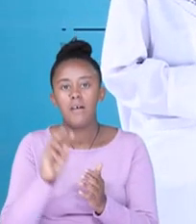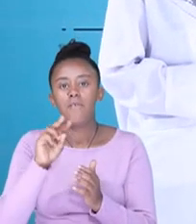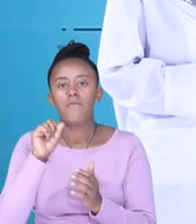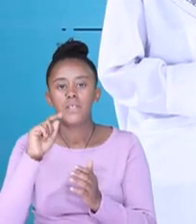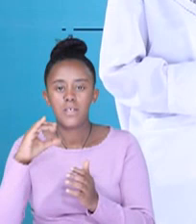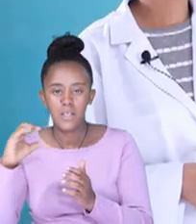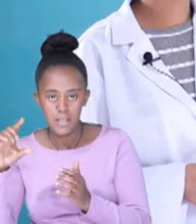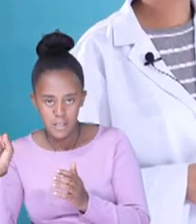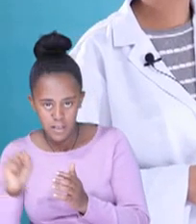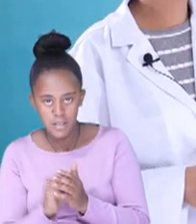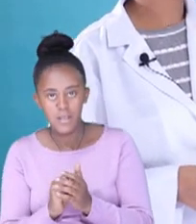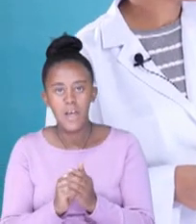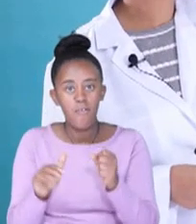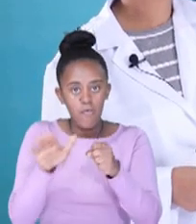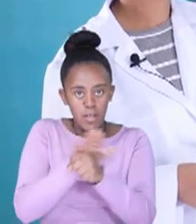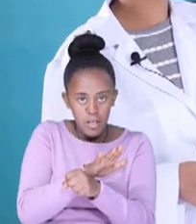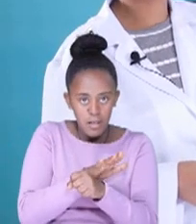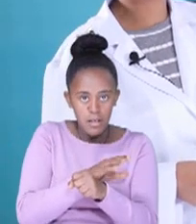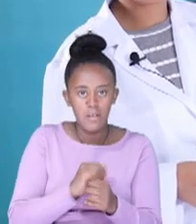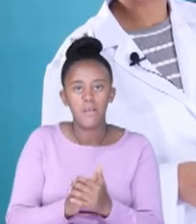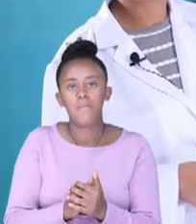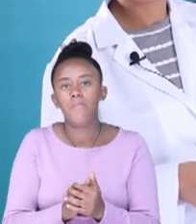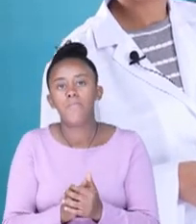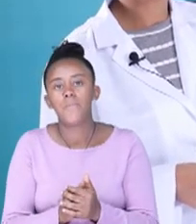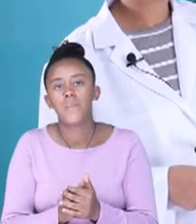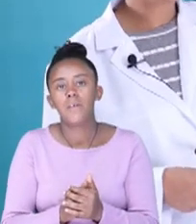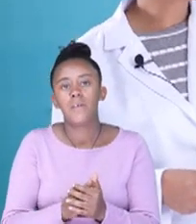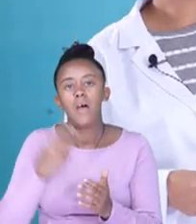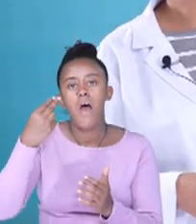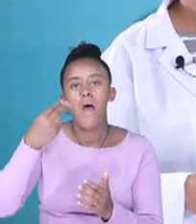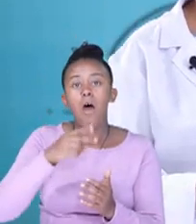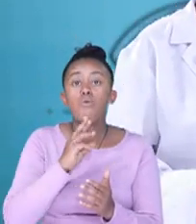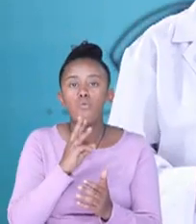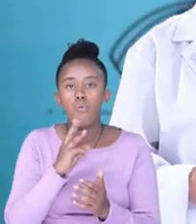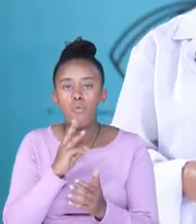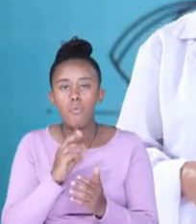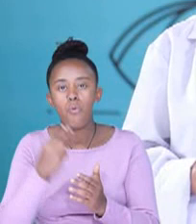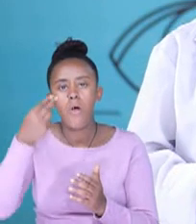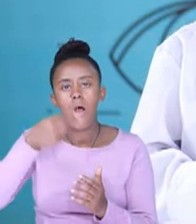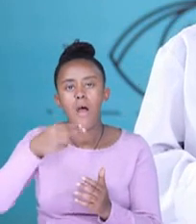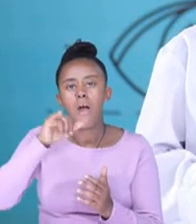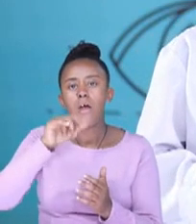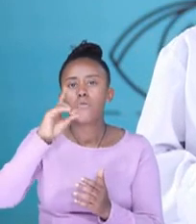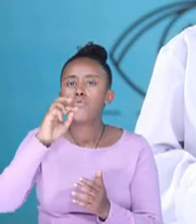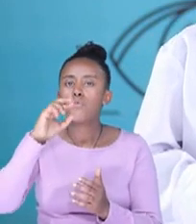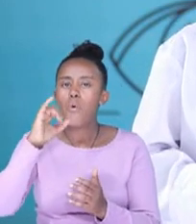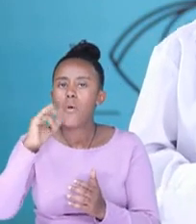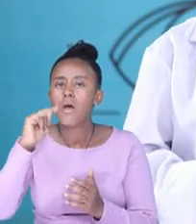bound vesicles filled with hydrolytic enzyme. Can you tell me what do you mean by hydrolytic